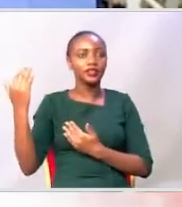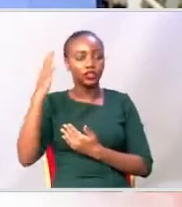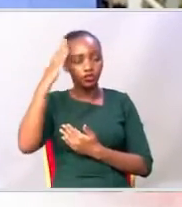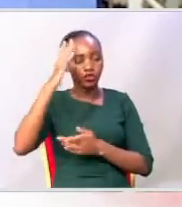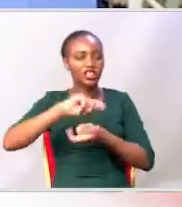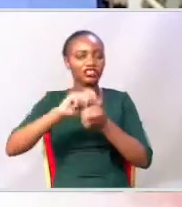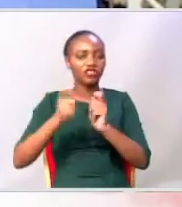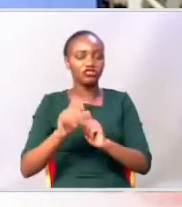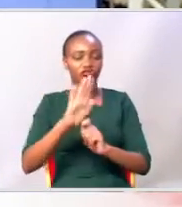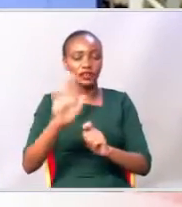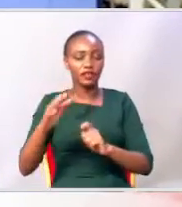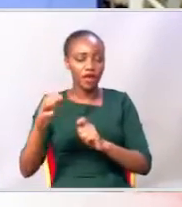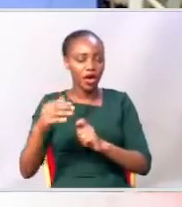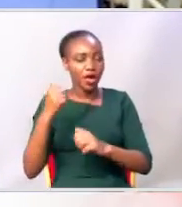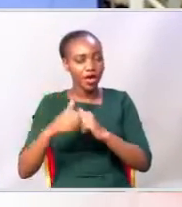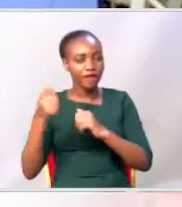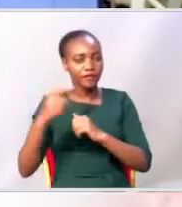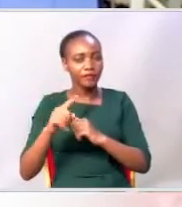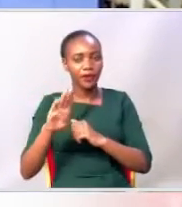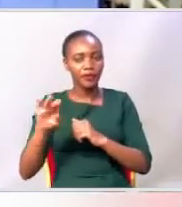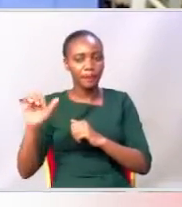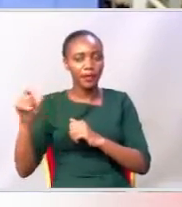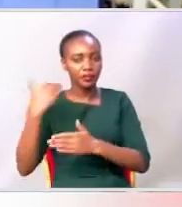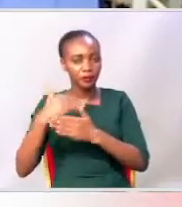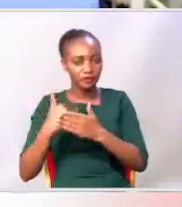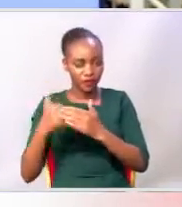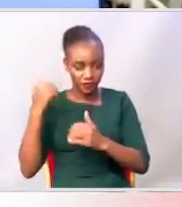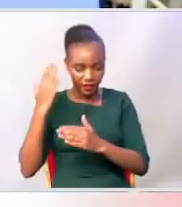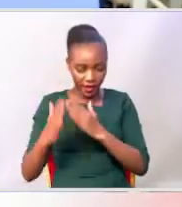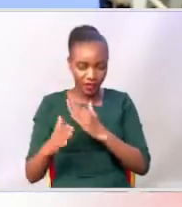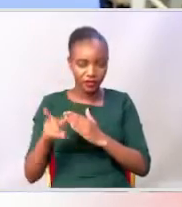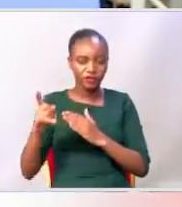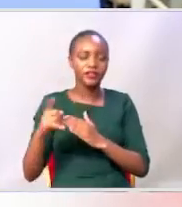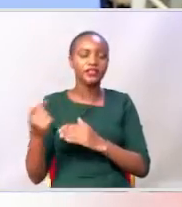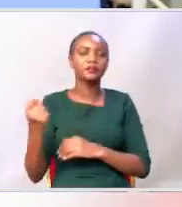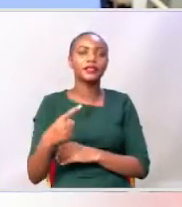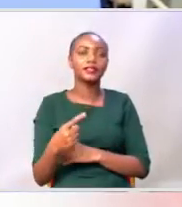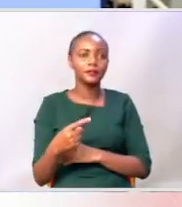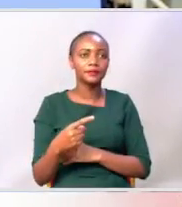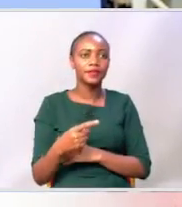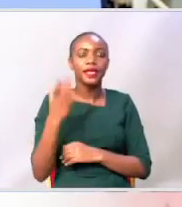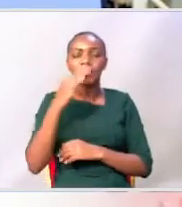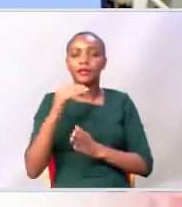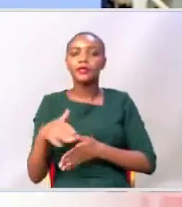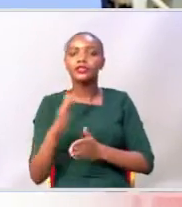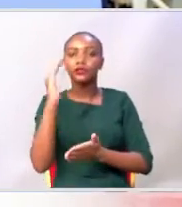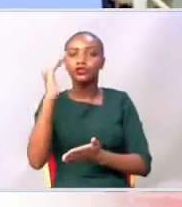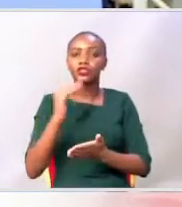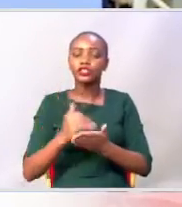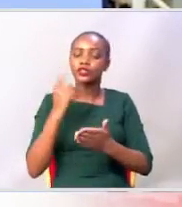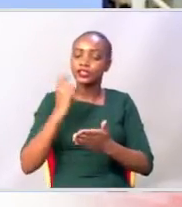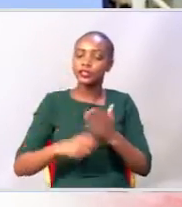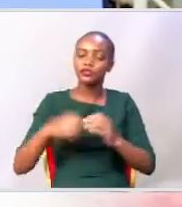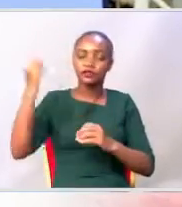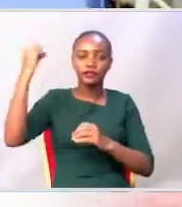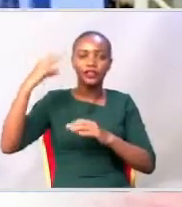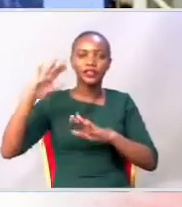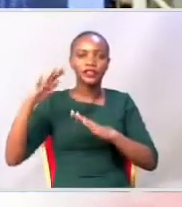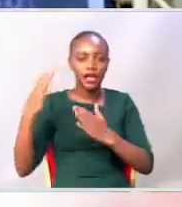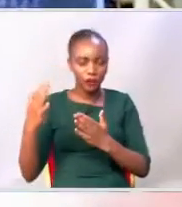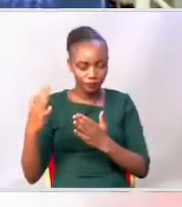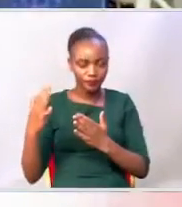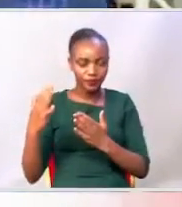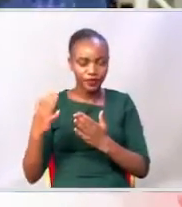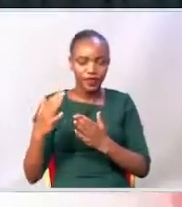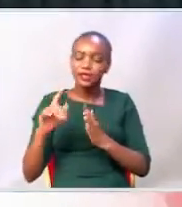change in their monthly bills by the end of this month. The pathway to reduce the cost of electricity by over 30% is on